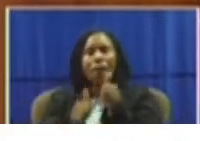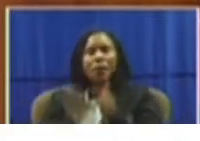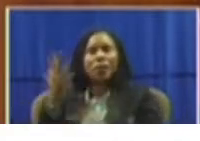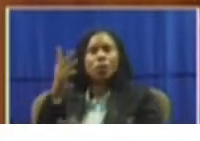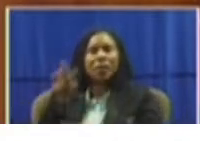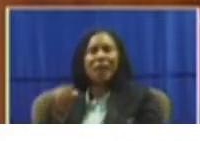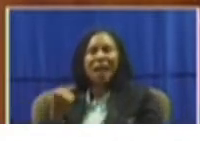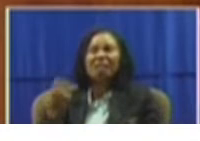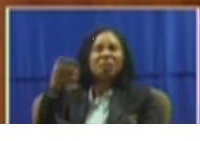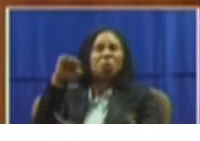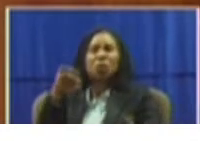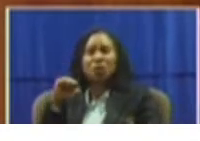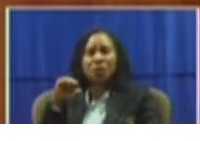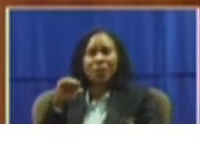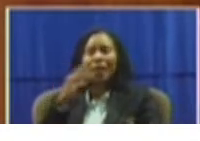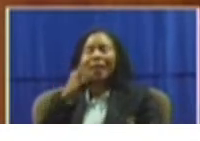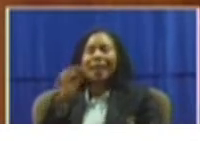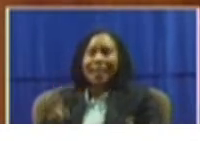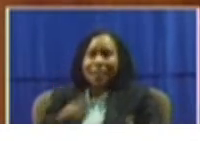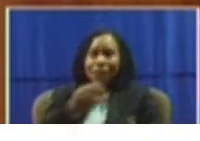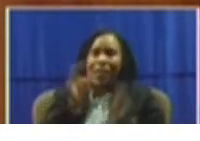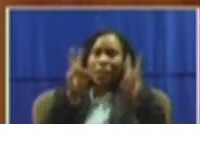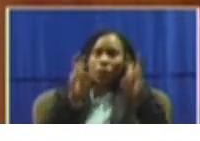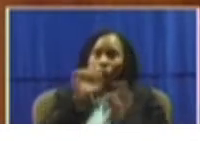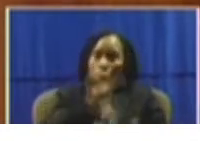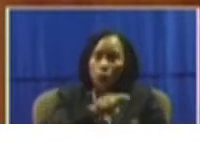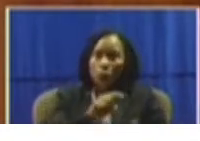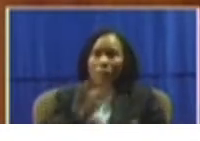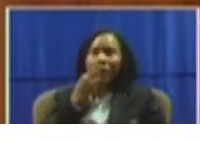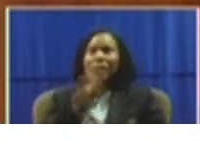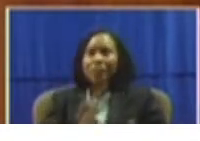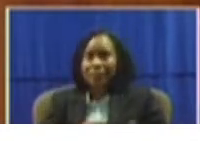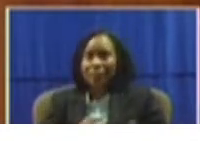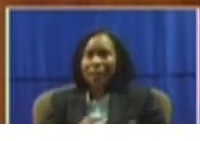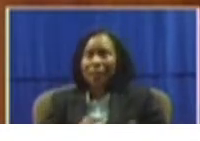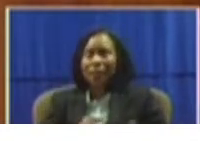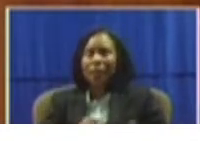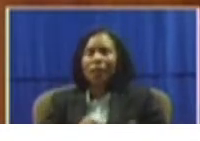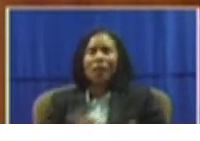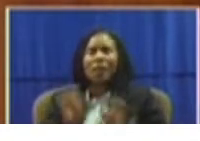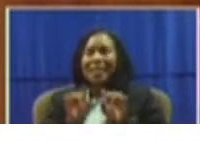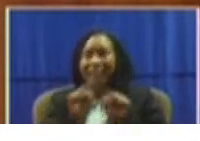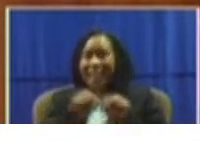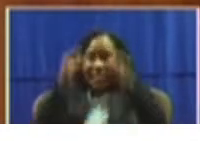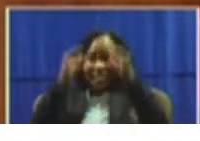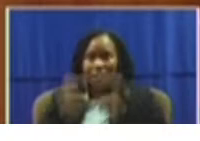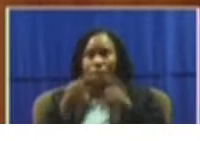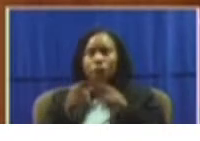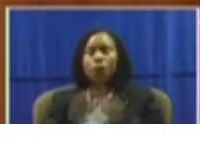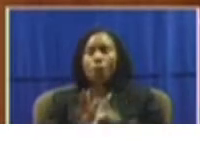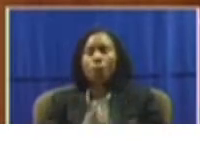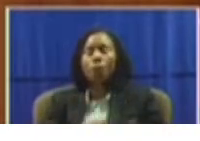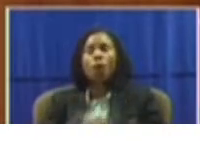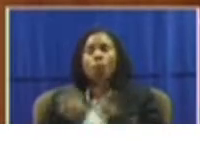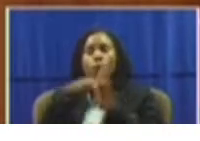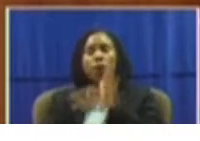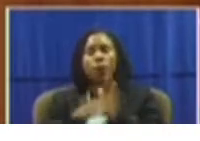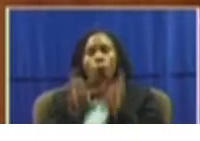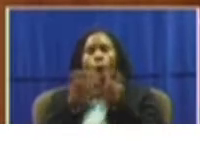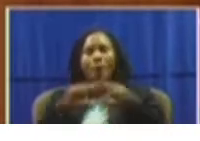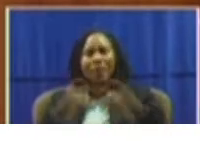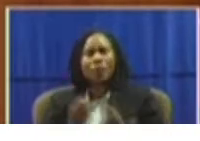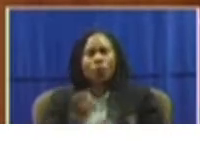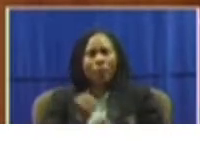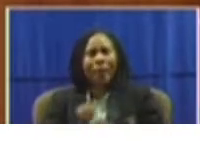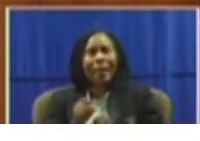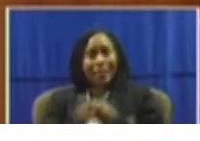actually deferred the matter to you. He said it was not up to the Programming Committee to make that decision. It was up to your discretion. Now, all